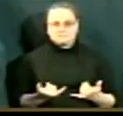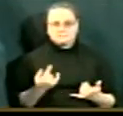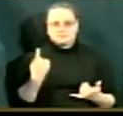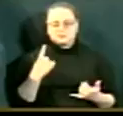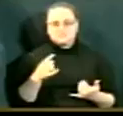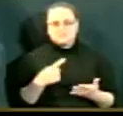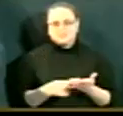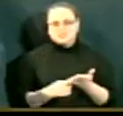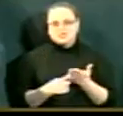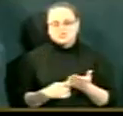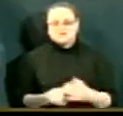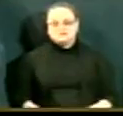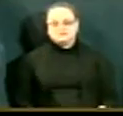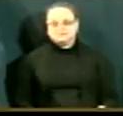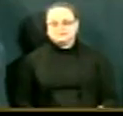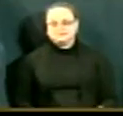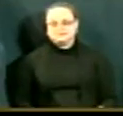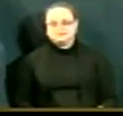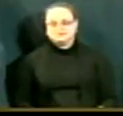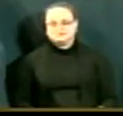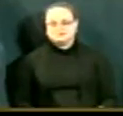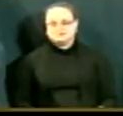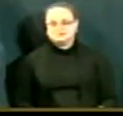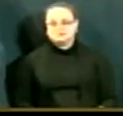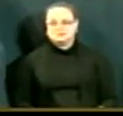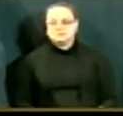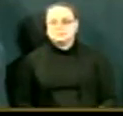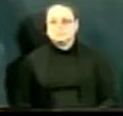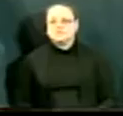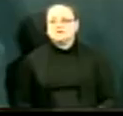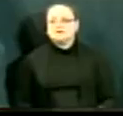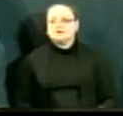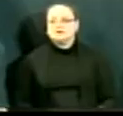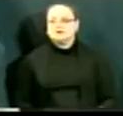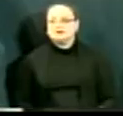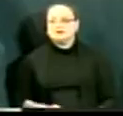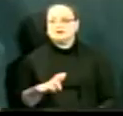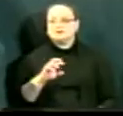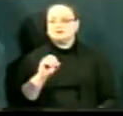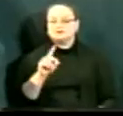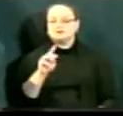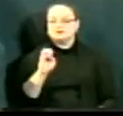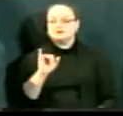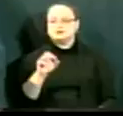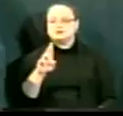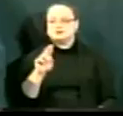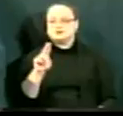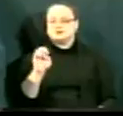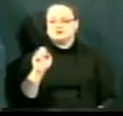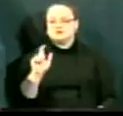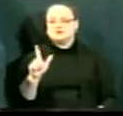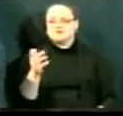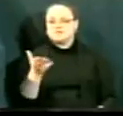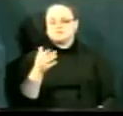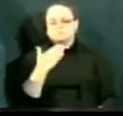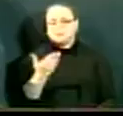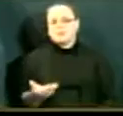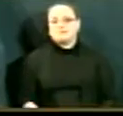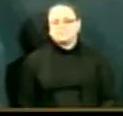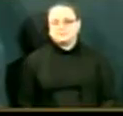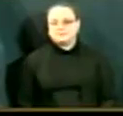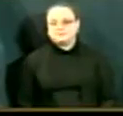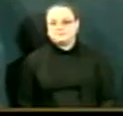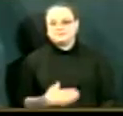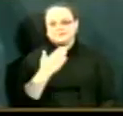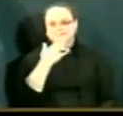those discussions are going? Dr. Riswick, is Rodney Russell here? He's not, is he? Okay, go ahead.